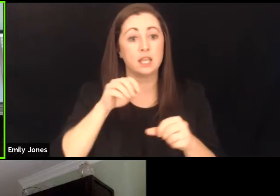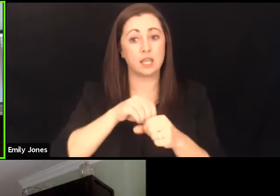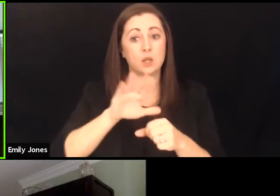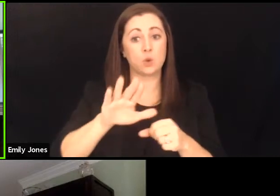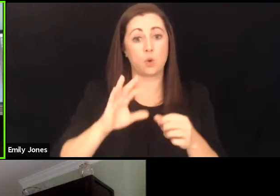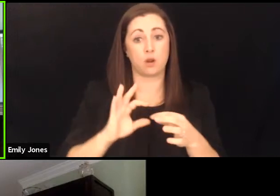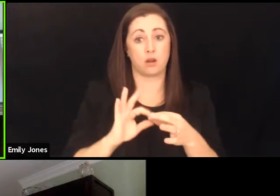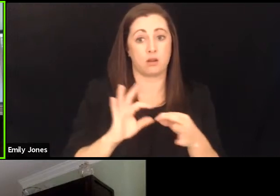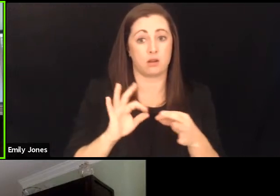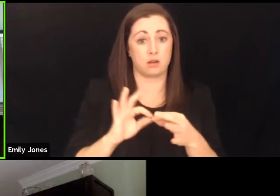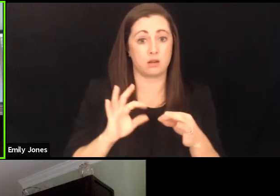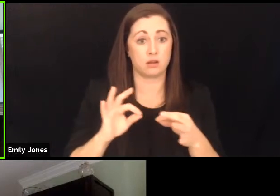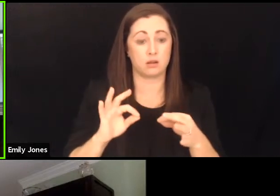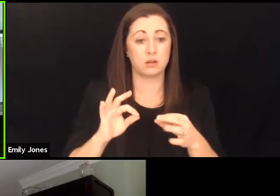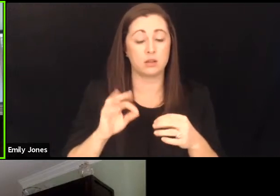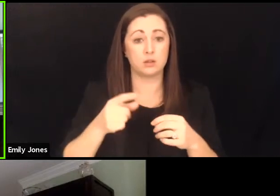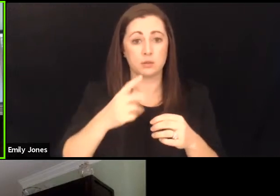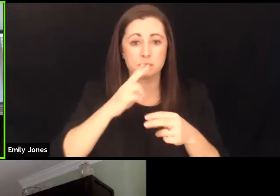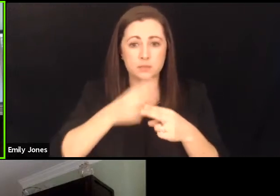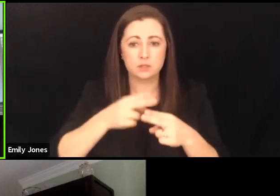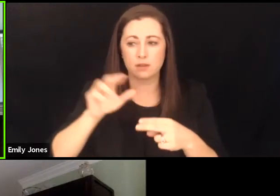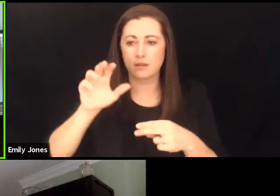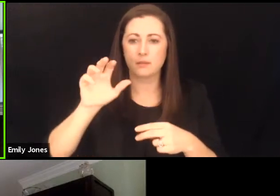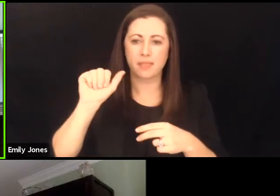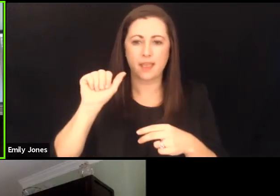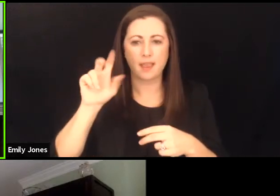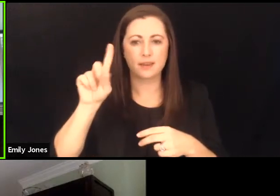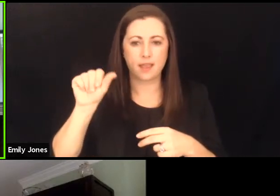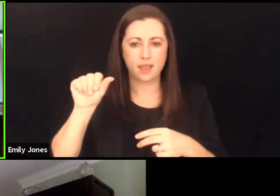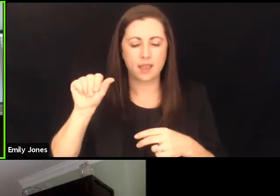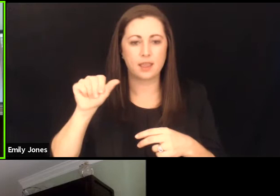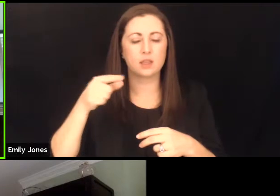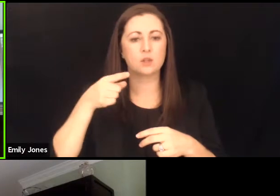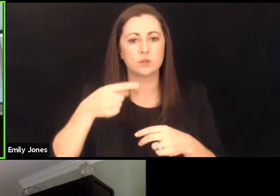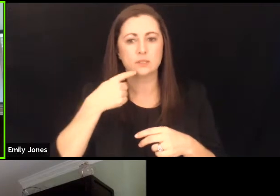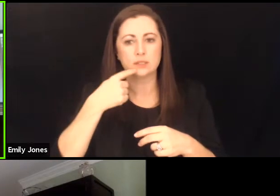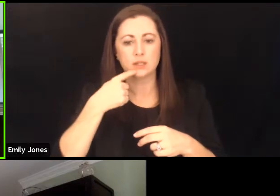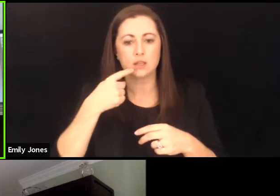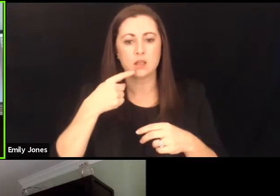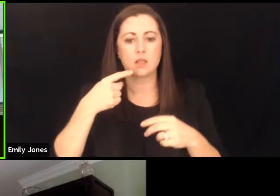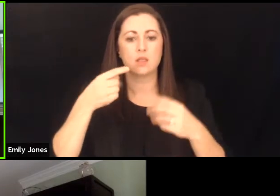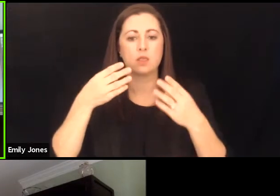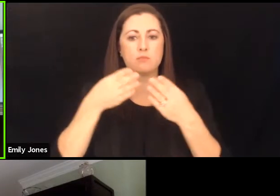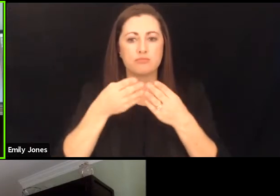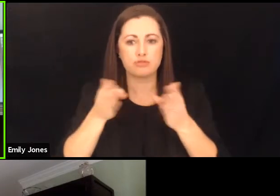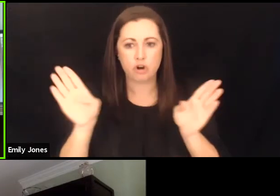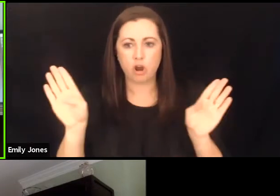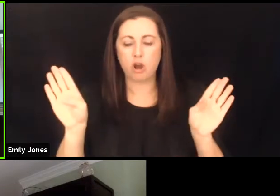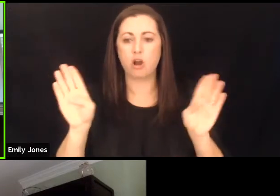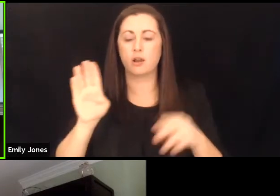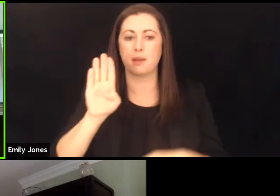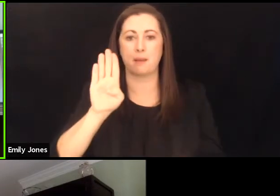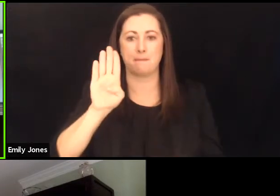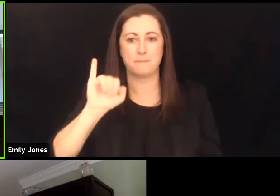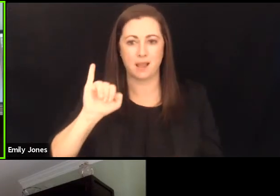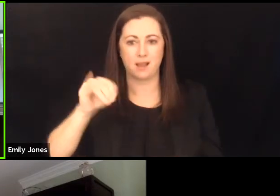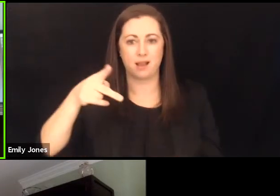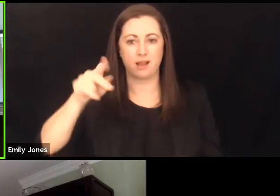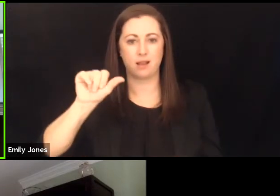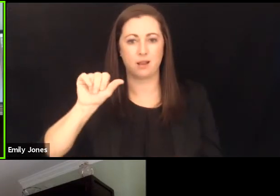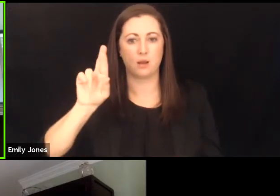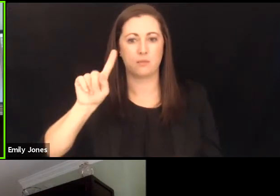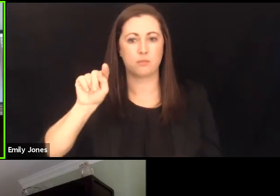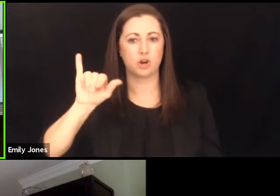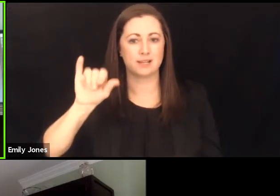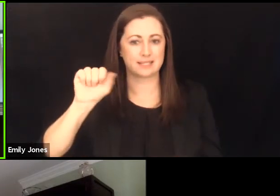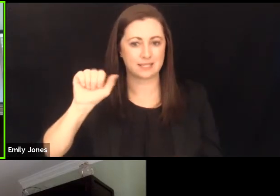comments about the Americans with Disabilities Act, you talked about the broad base of bipartisan support that you were able to